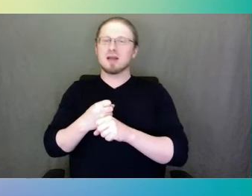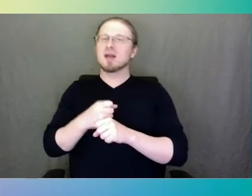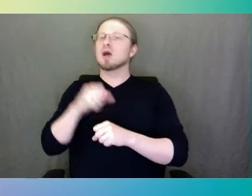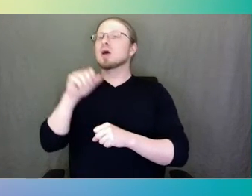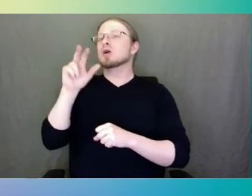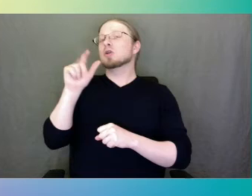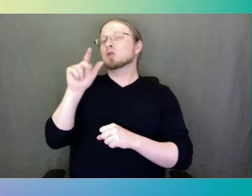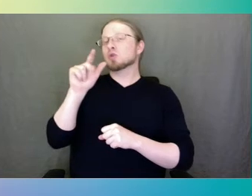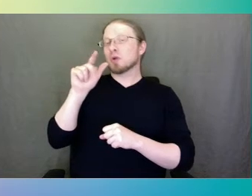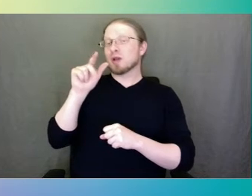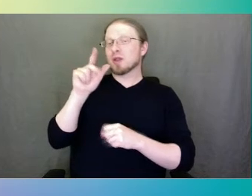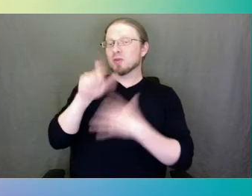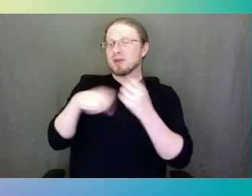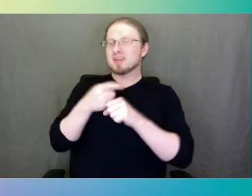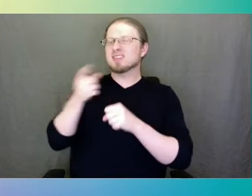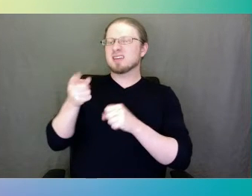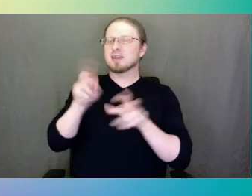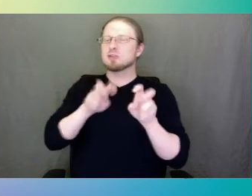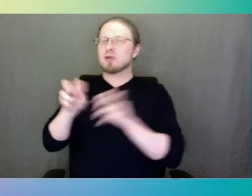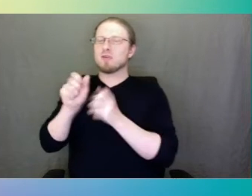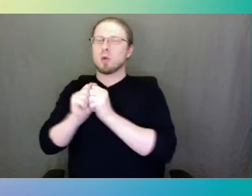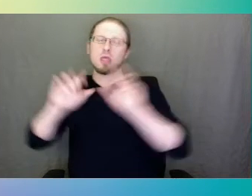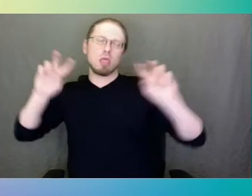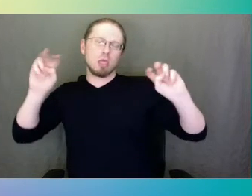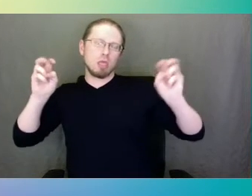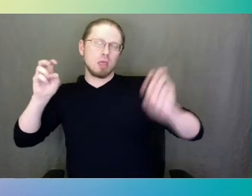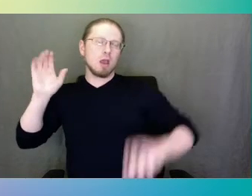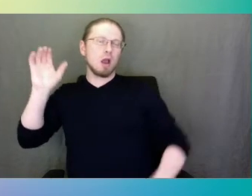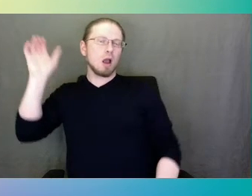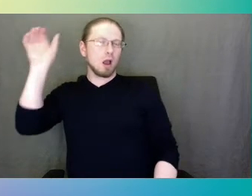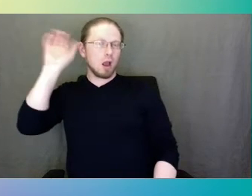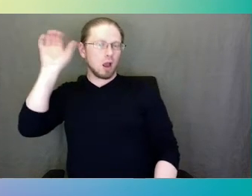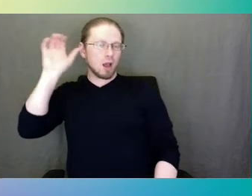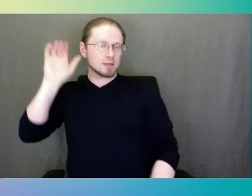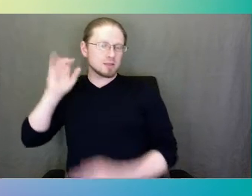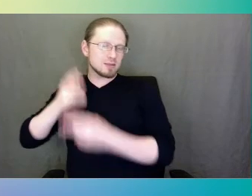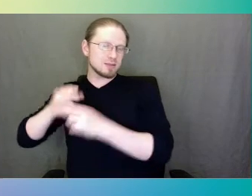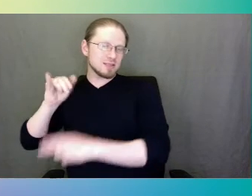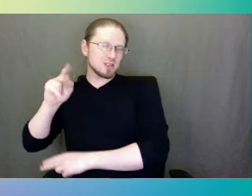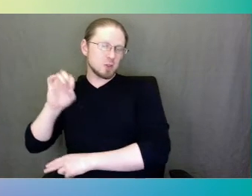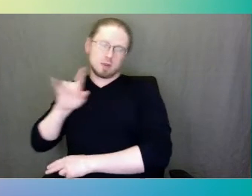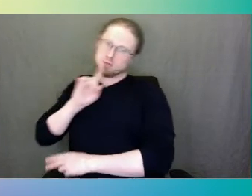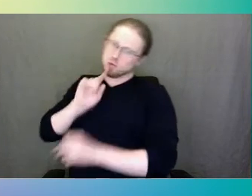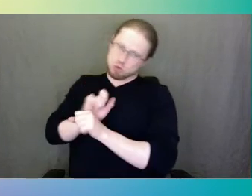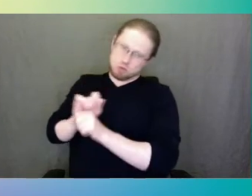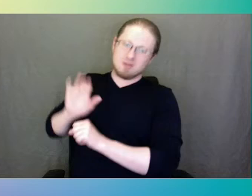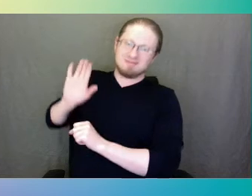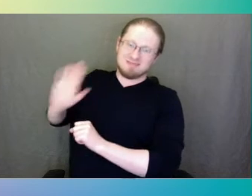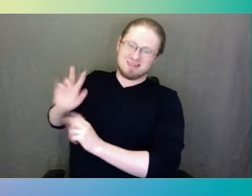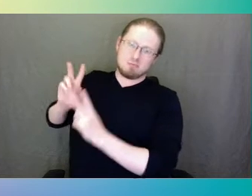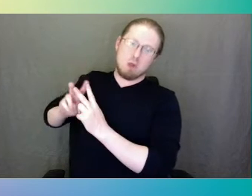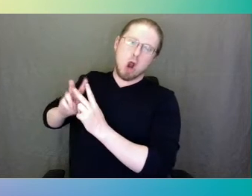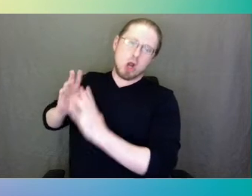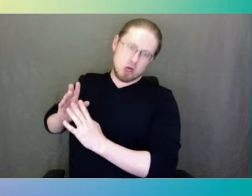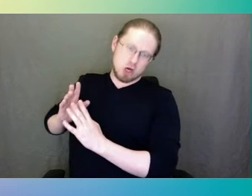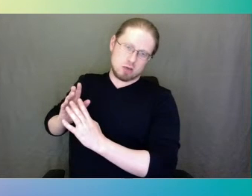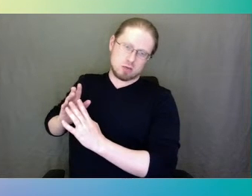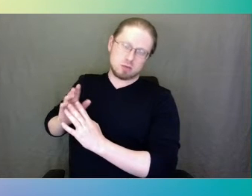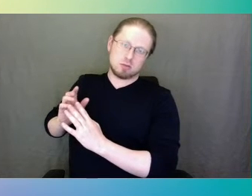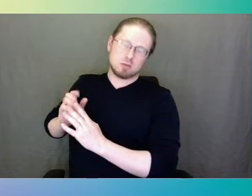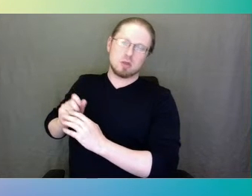who was actually his partner. And people just thought he was his cousin. So it's a fabulous story. And one of my